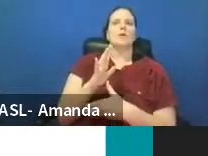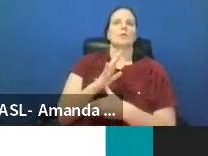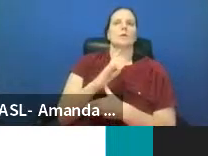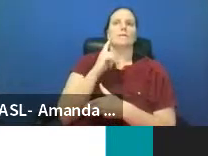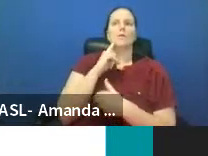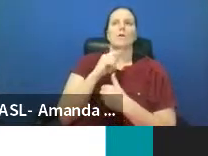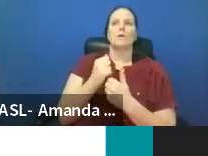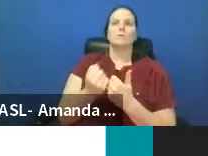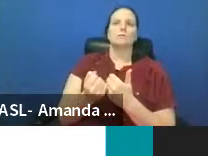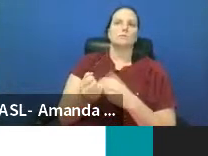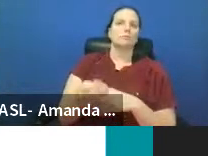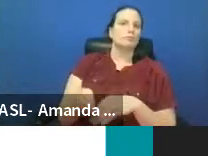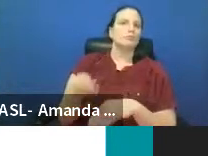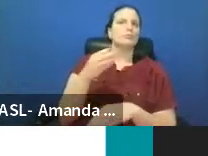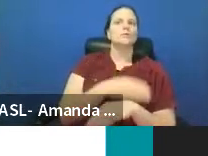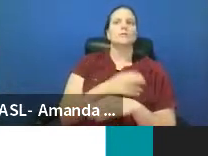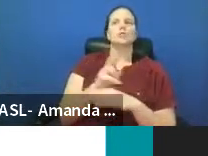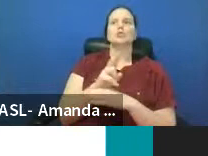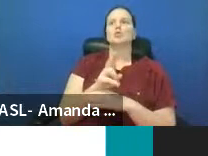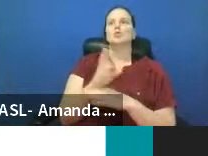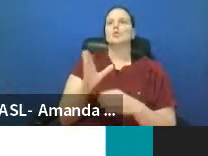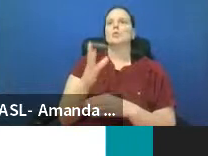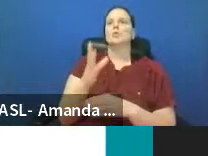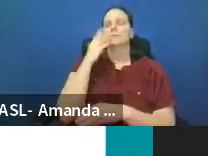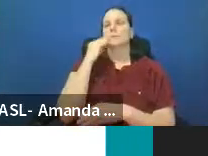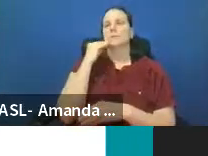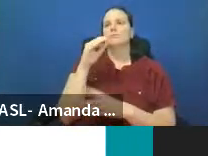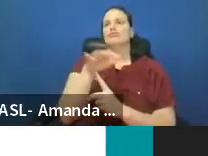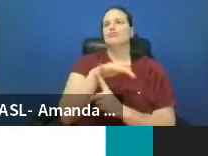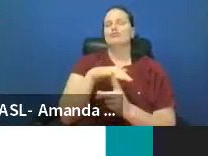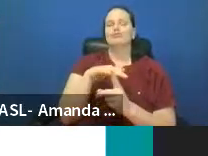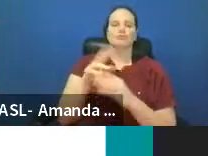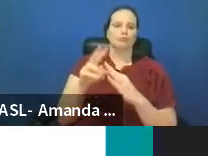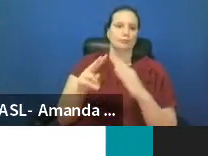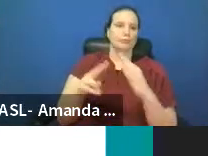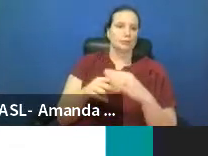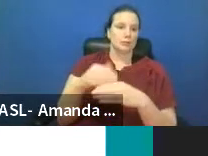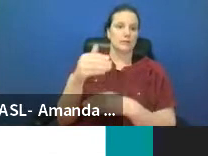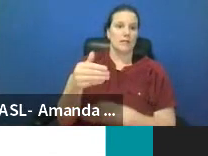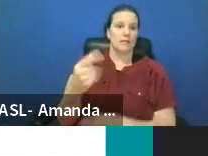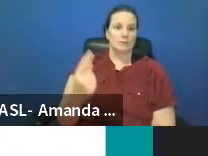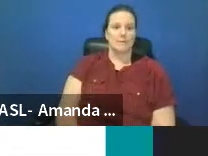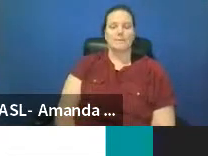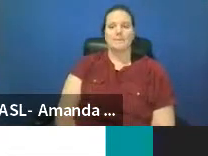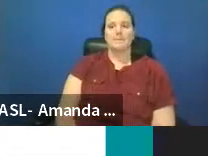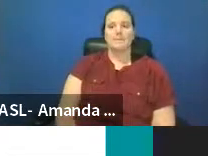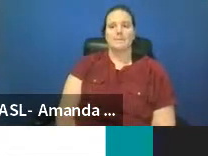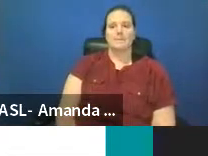improving the user experience on and around these bridges. Next slide.